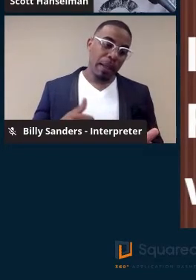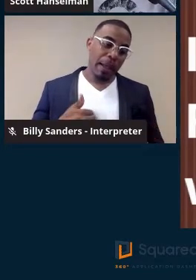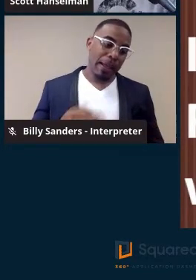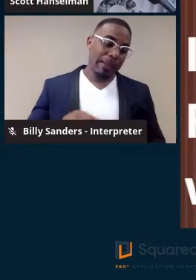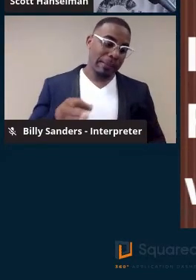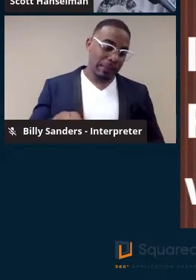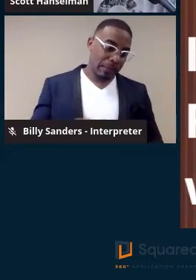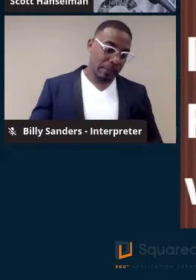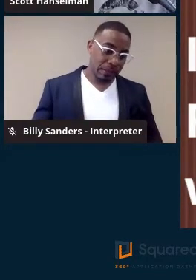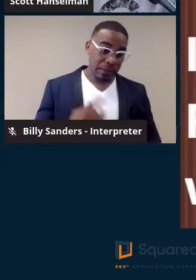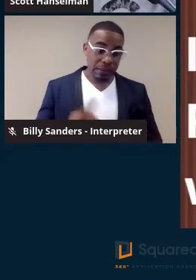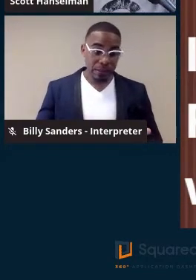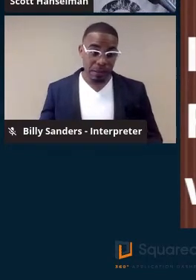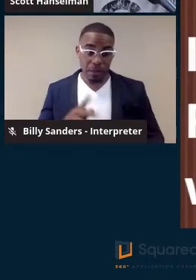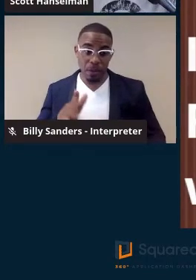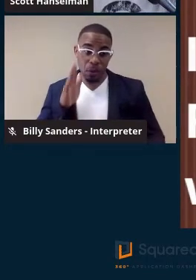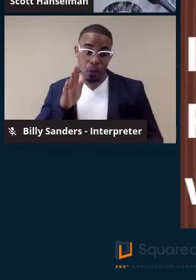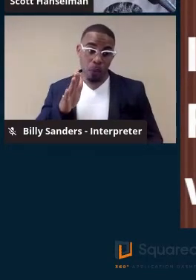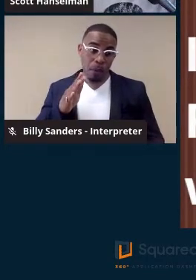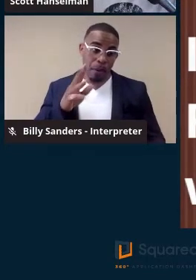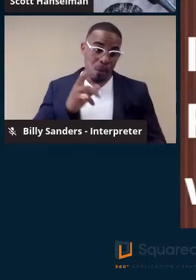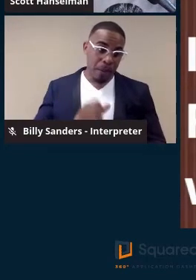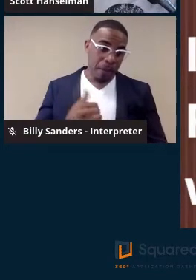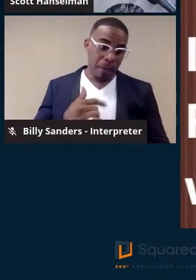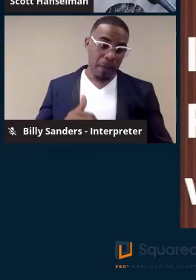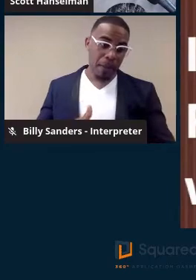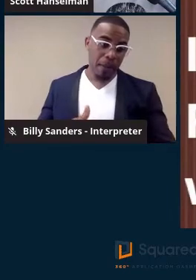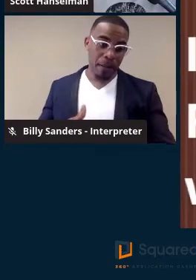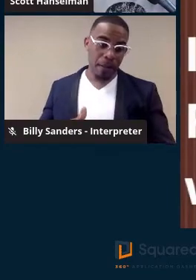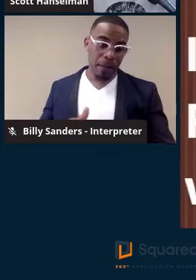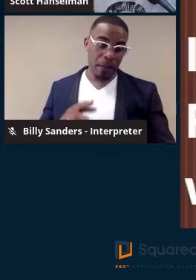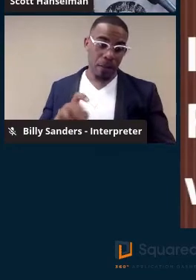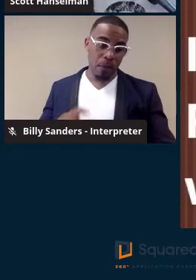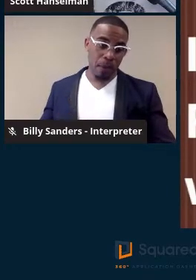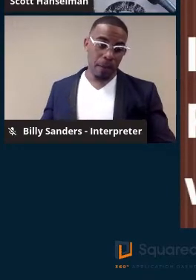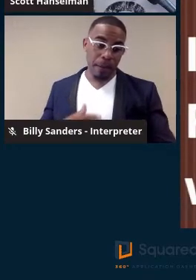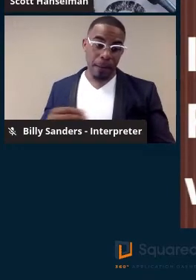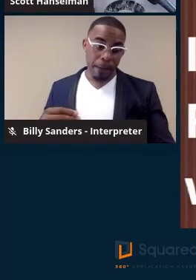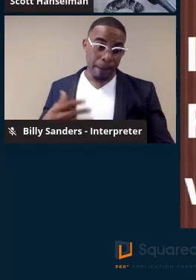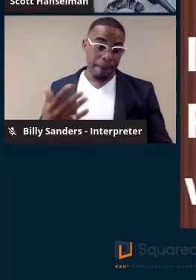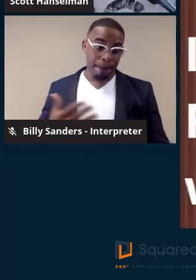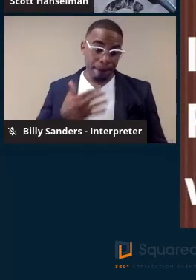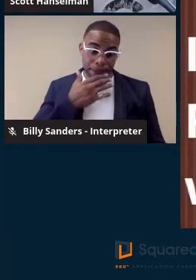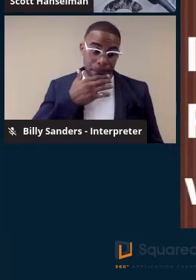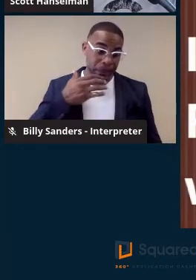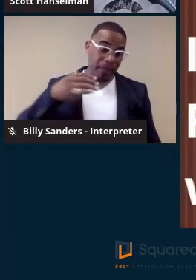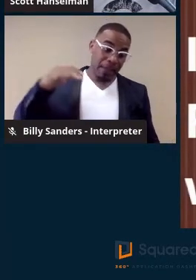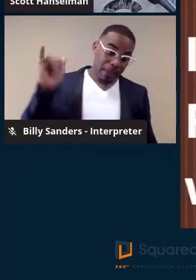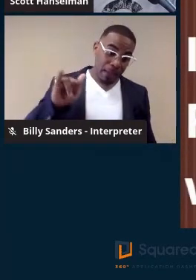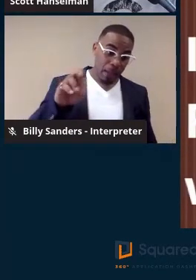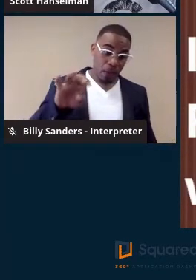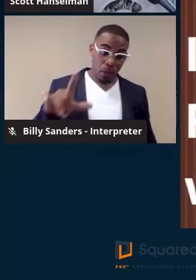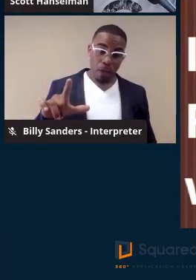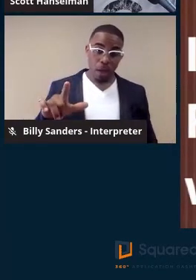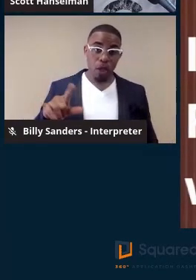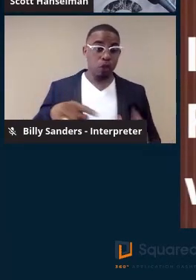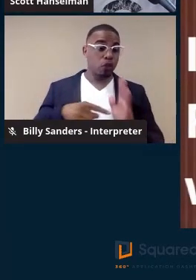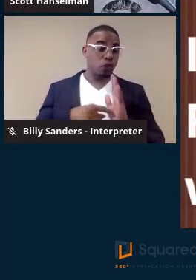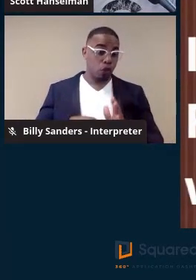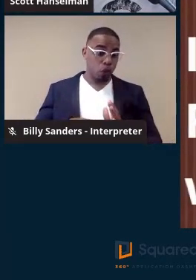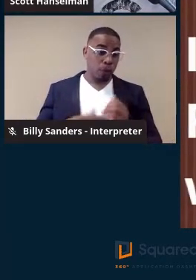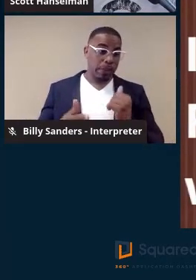extension. Sometimes people will tease me about these URLs. And that URL shows